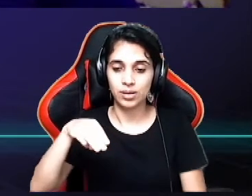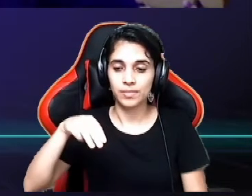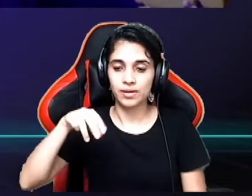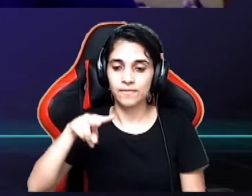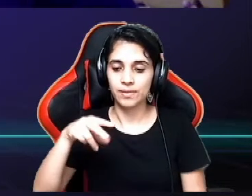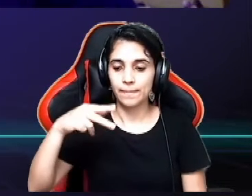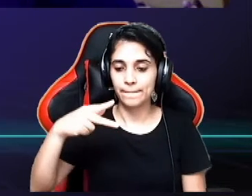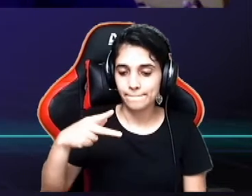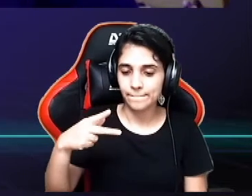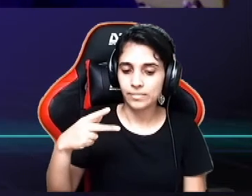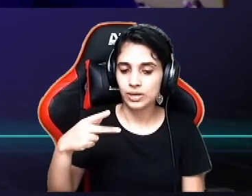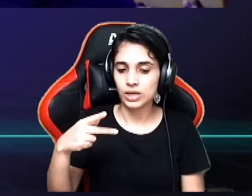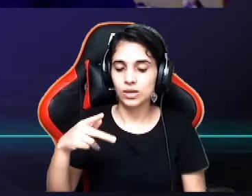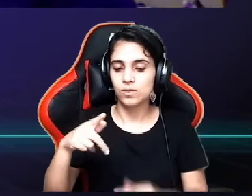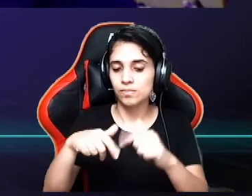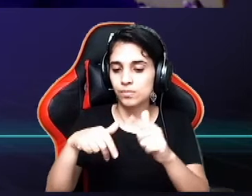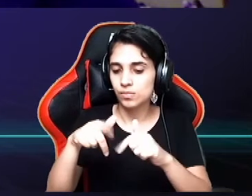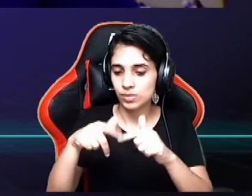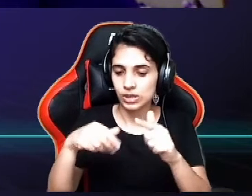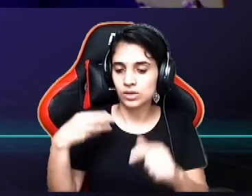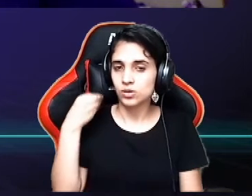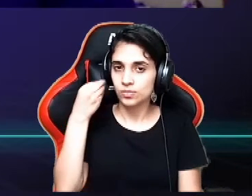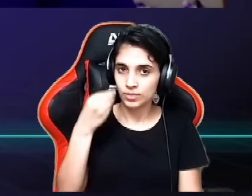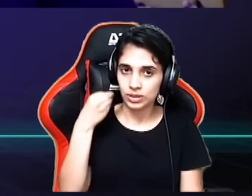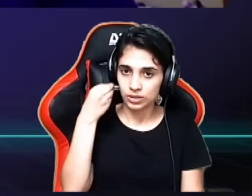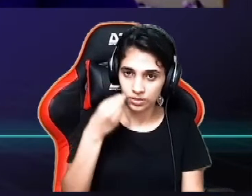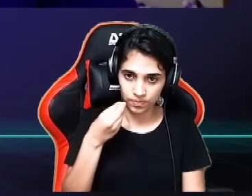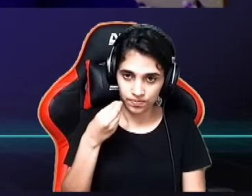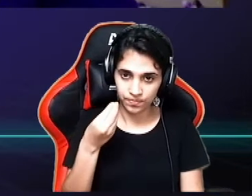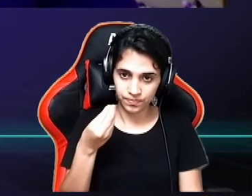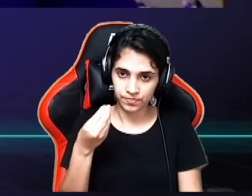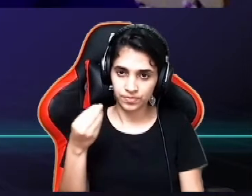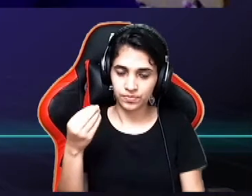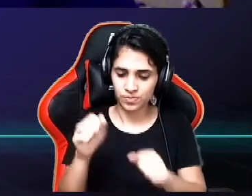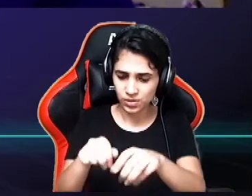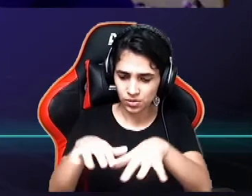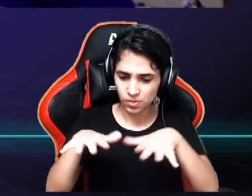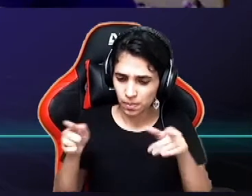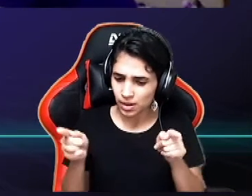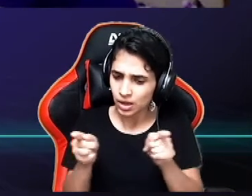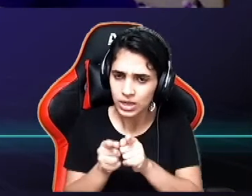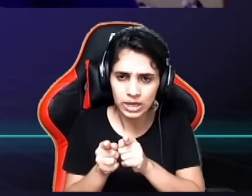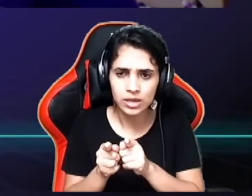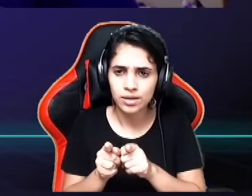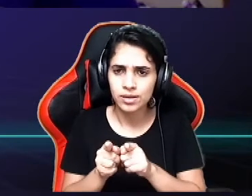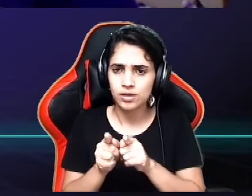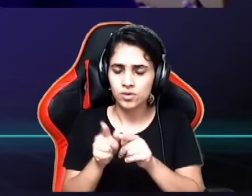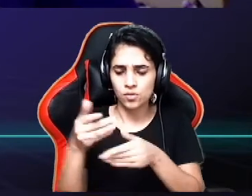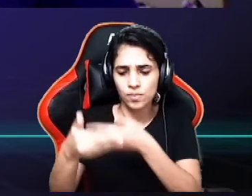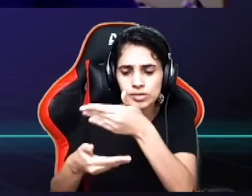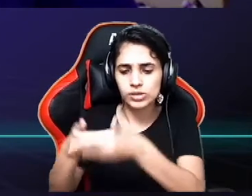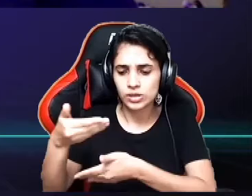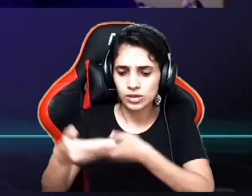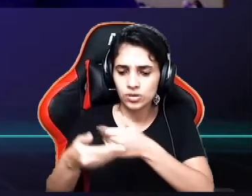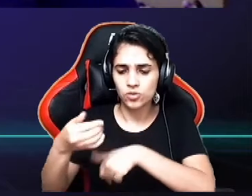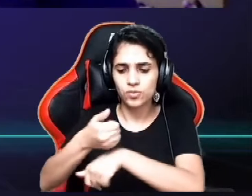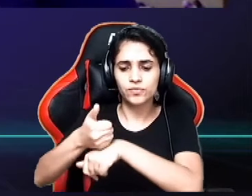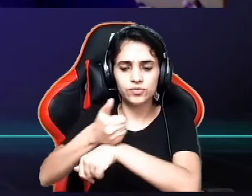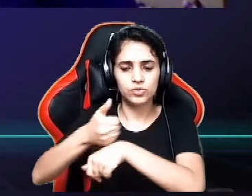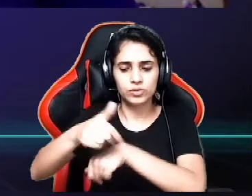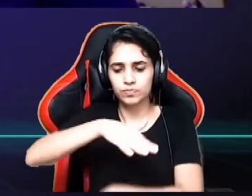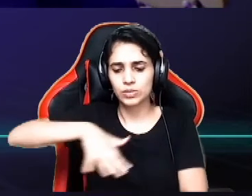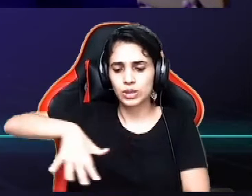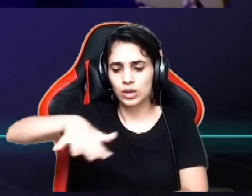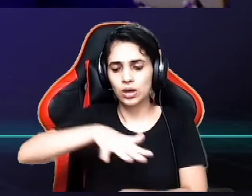rules. Having an MVP, a minimum viable product, even if it's for a small audience,